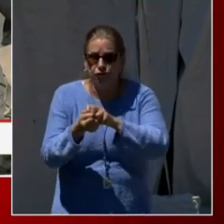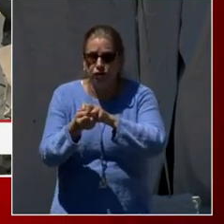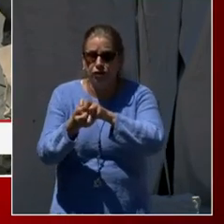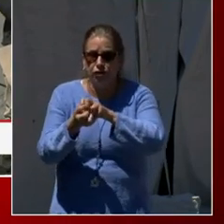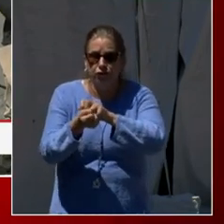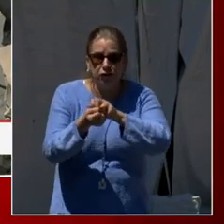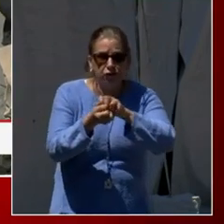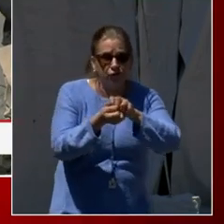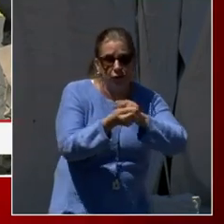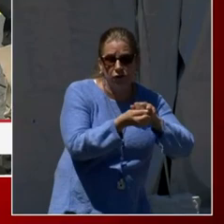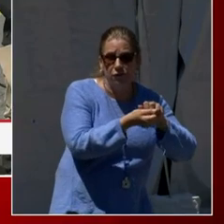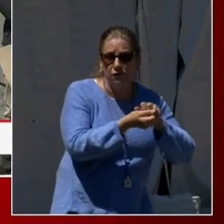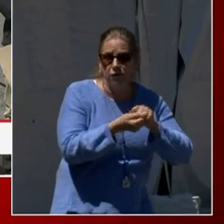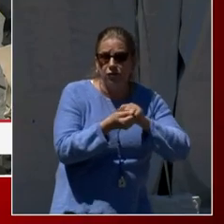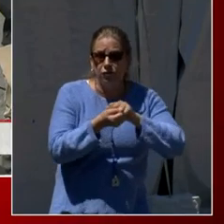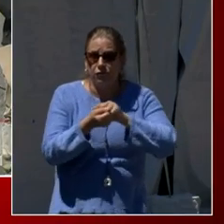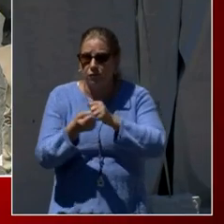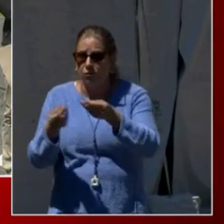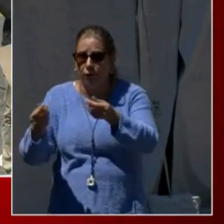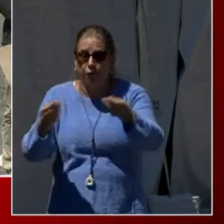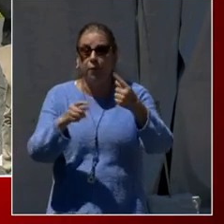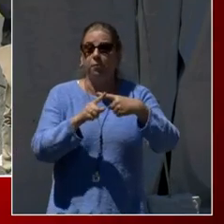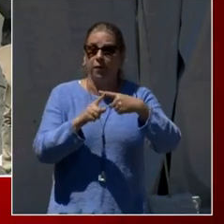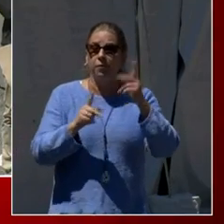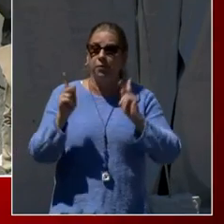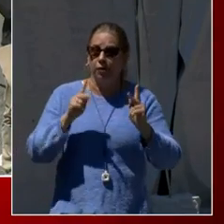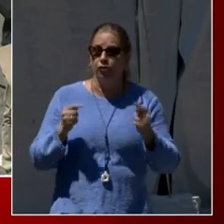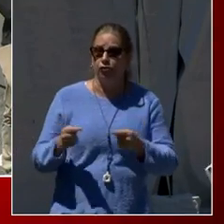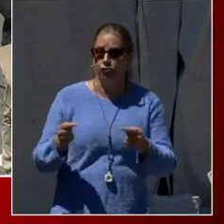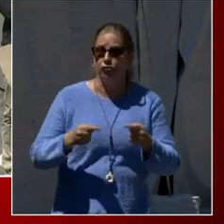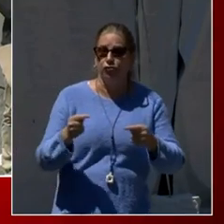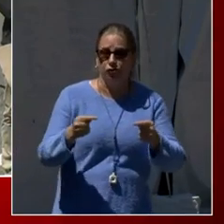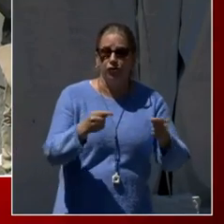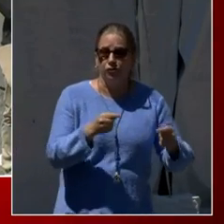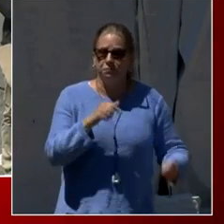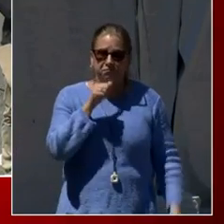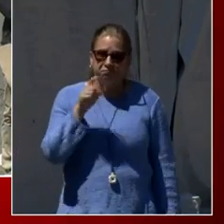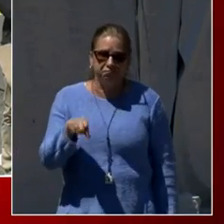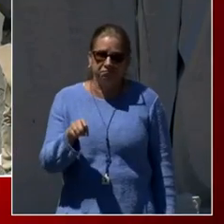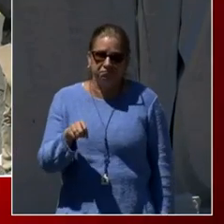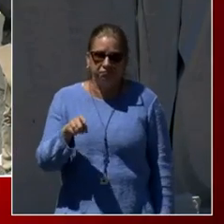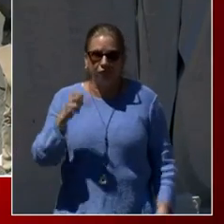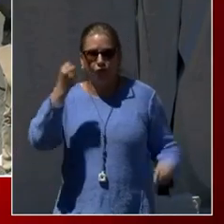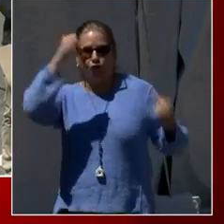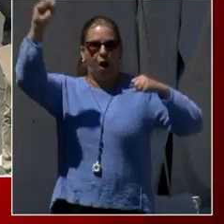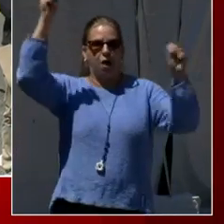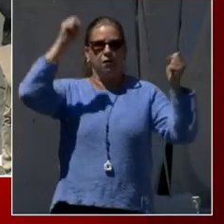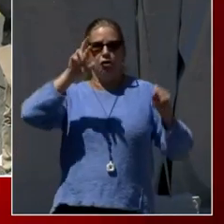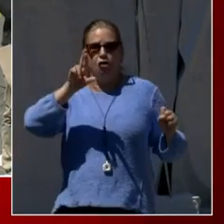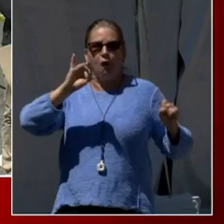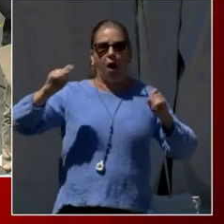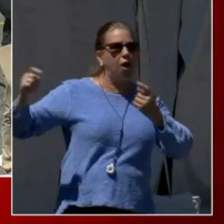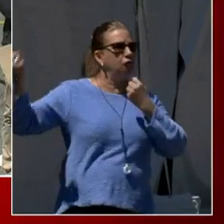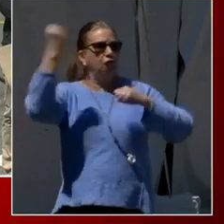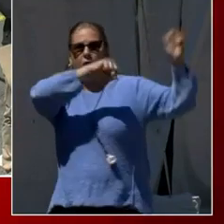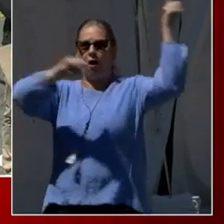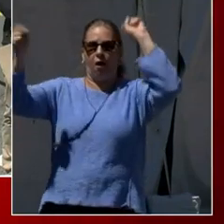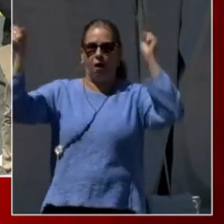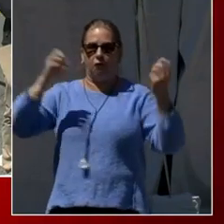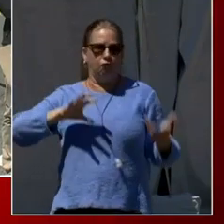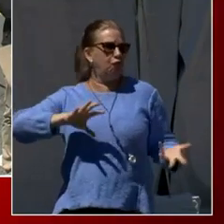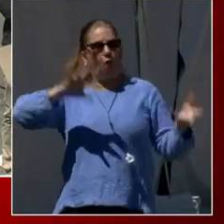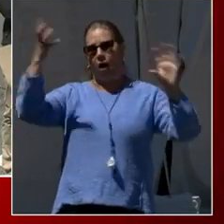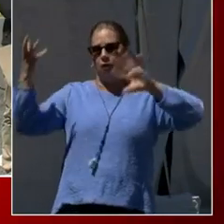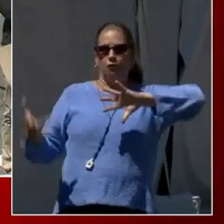city. We've seen rioting. We've seen, obviously, significant property damages, and